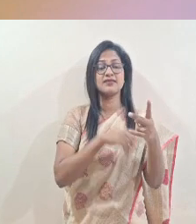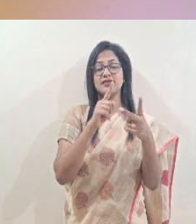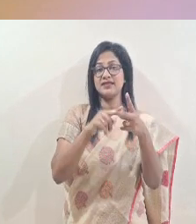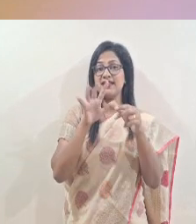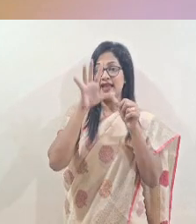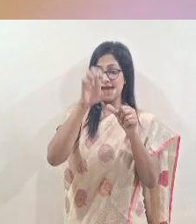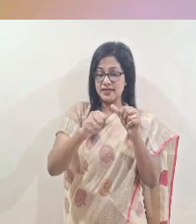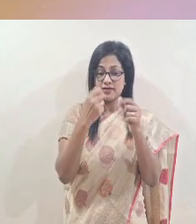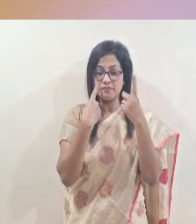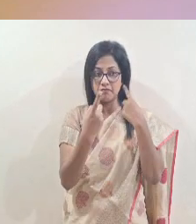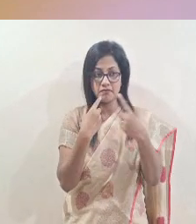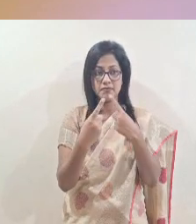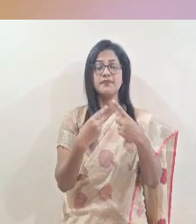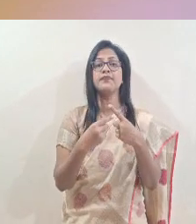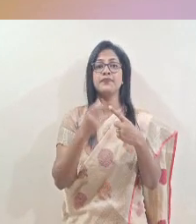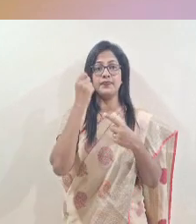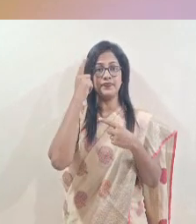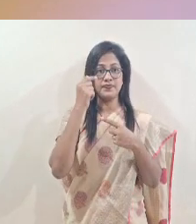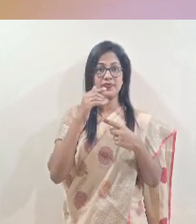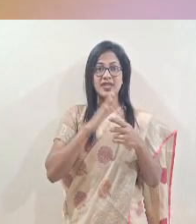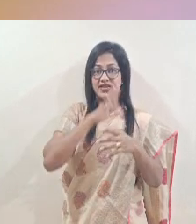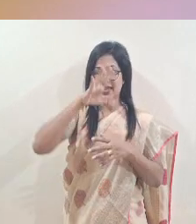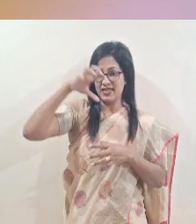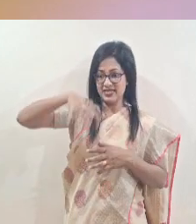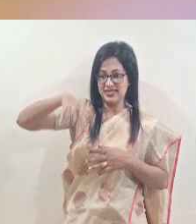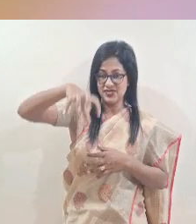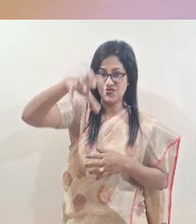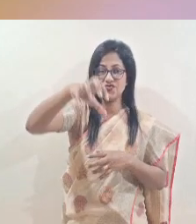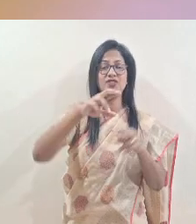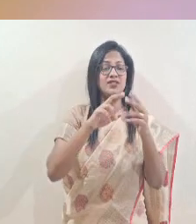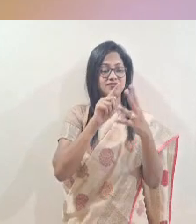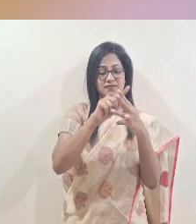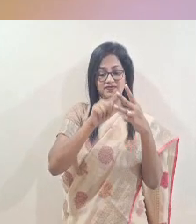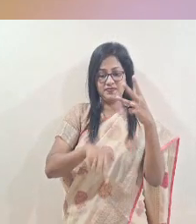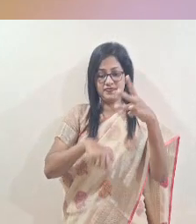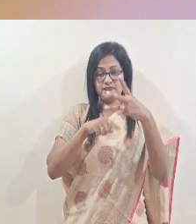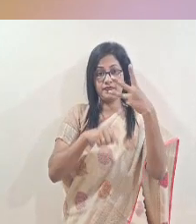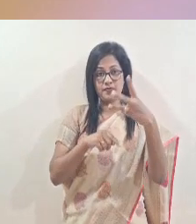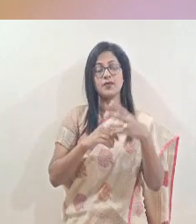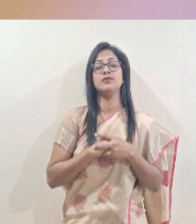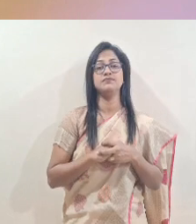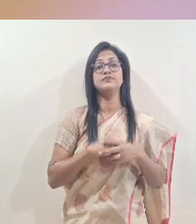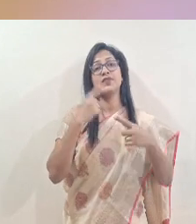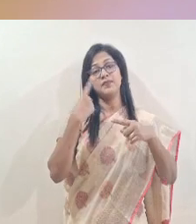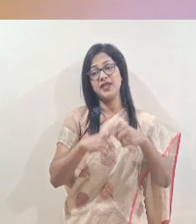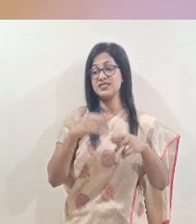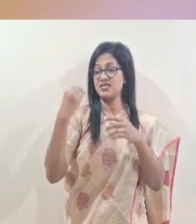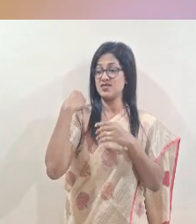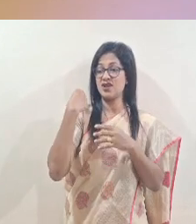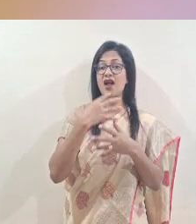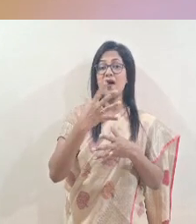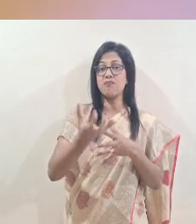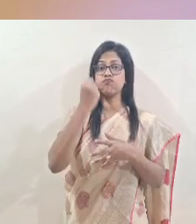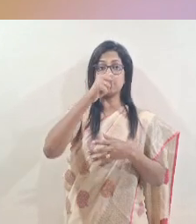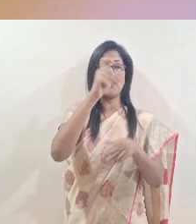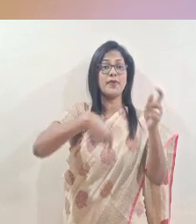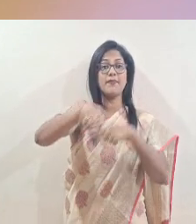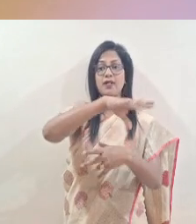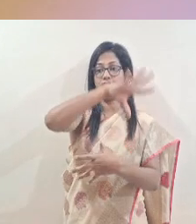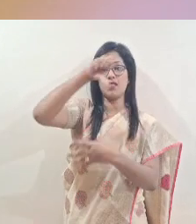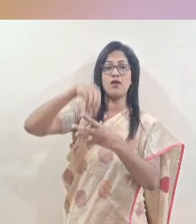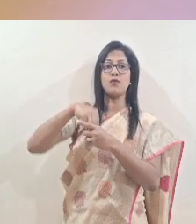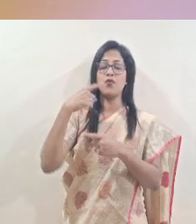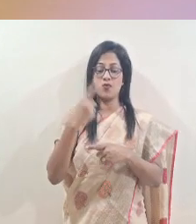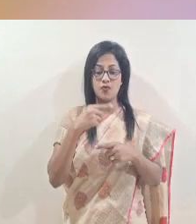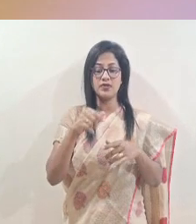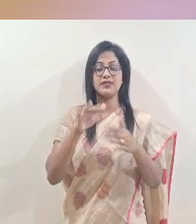understand accessibility of the rail stations across these 3 dimensions, and also the stakeholders involved. So these 2 are